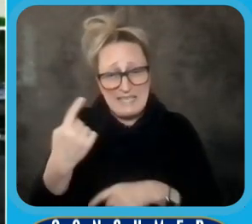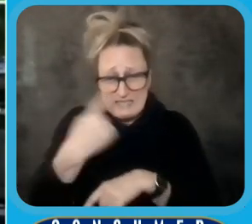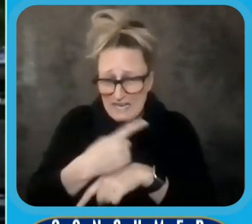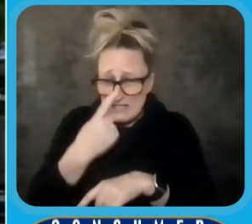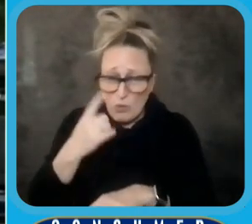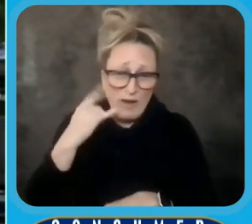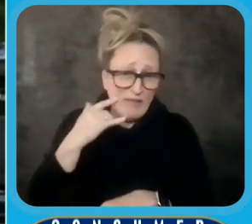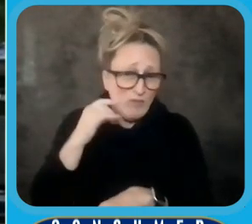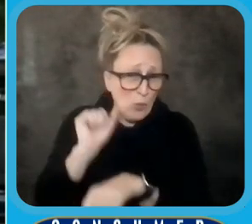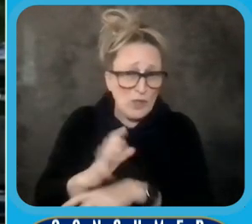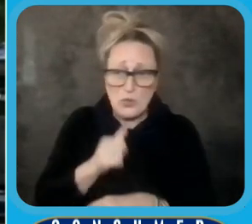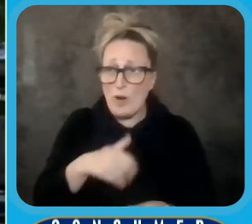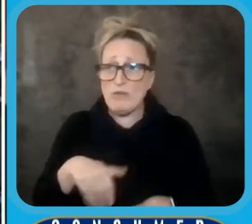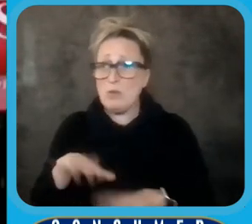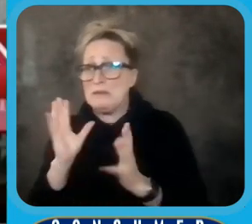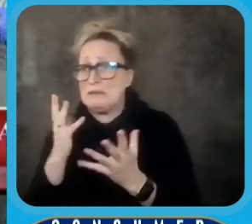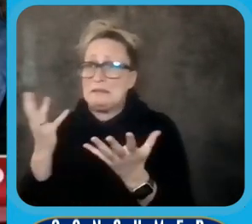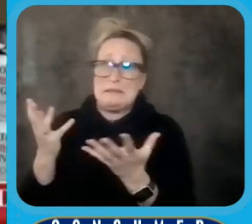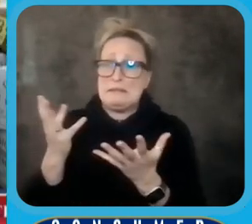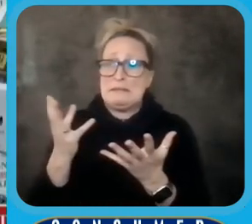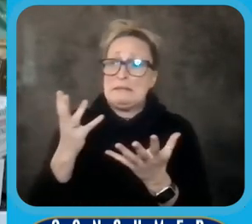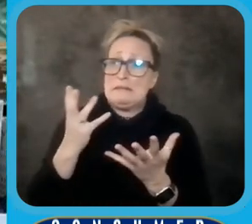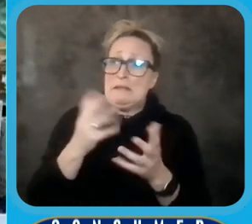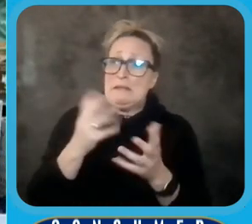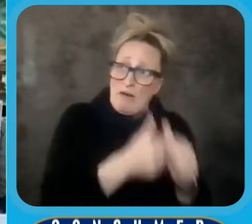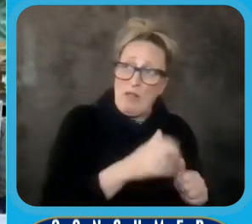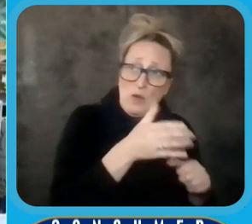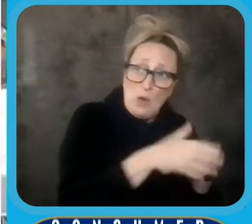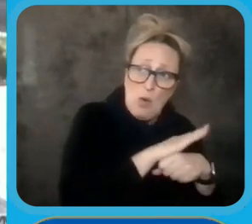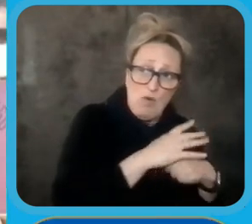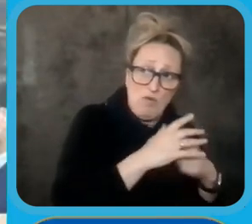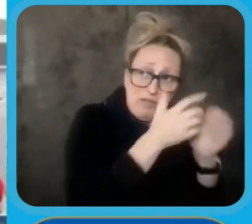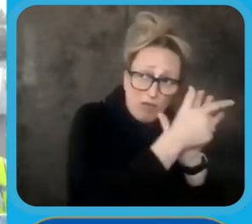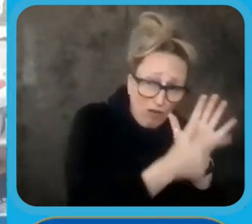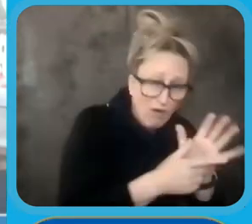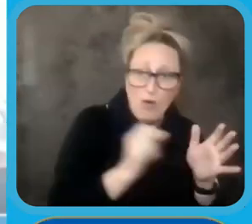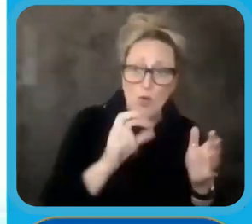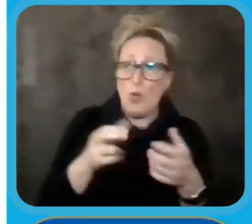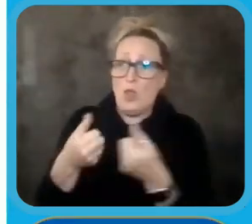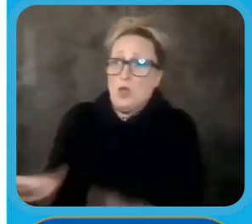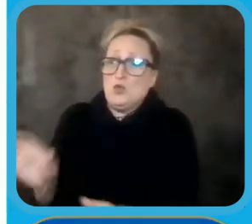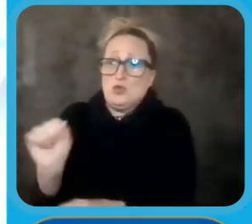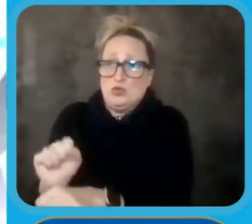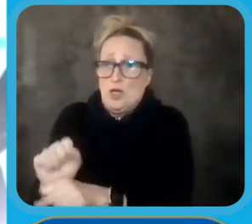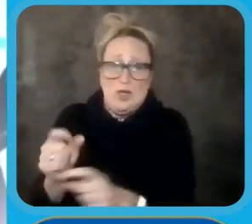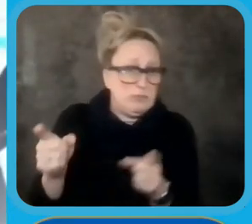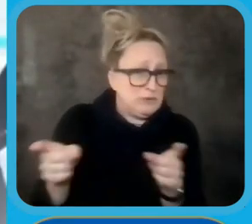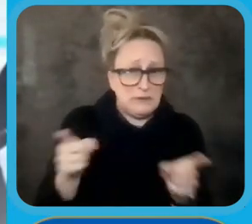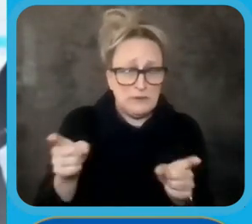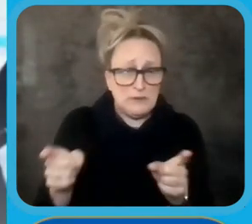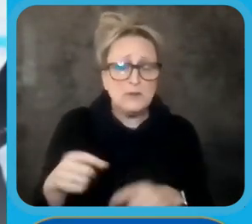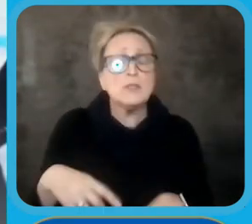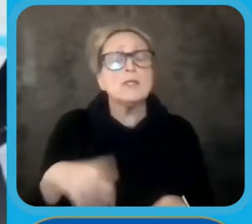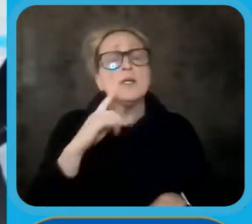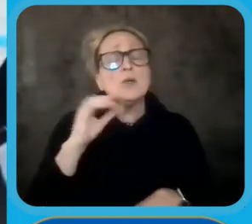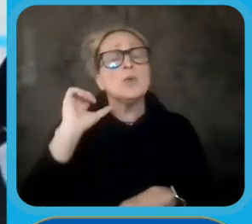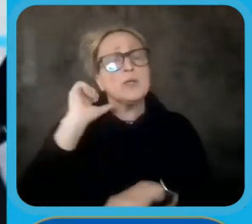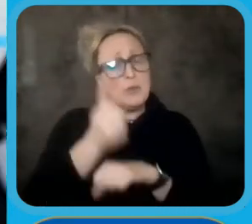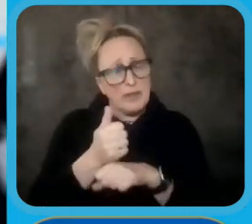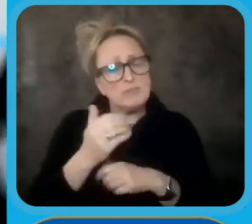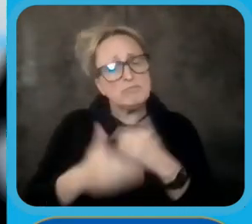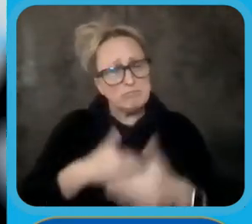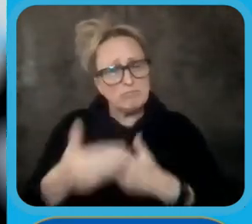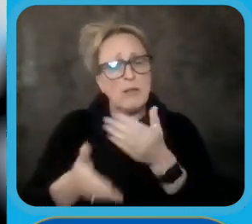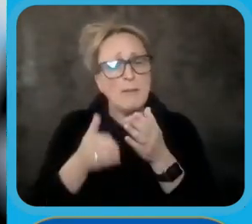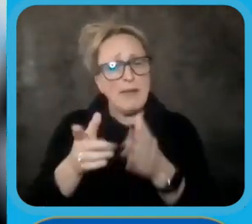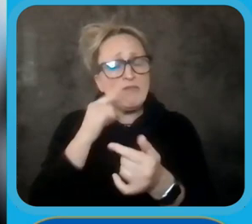one has to face the choice between following COVID health directives or losing their jobs. We created a path forward for